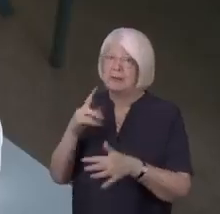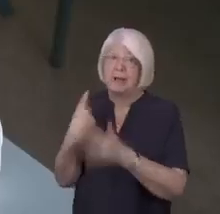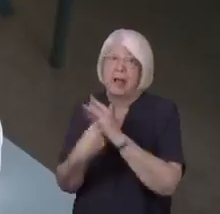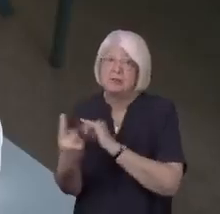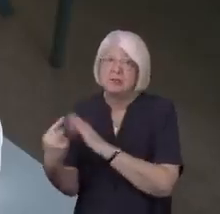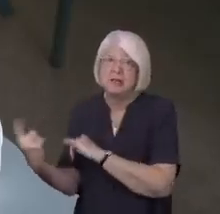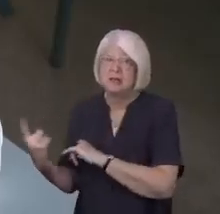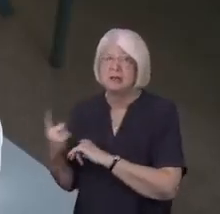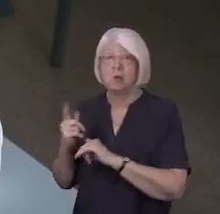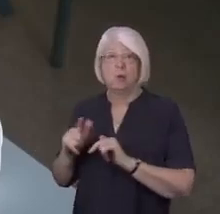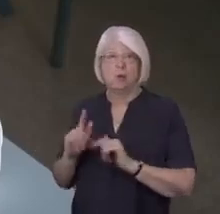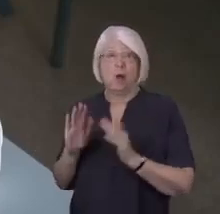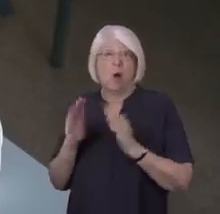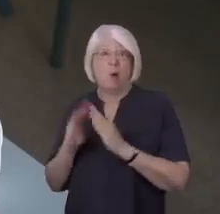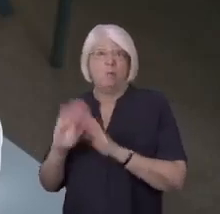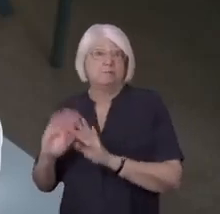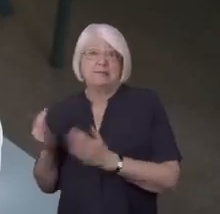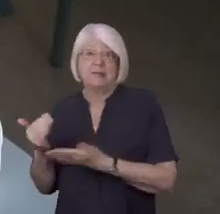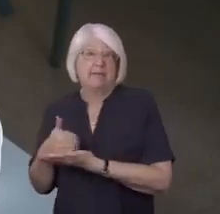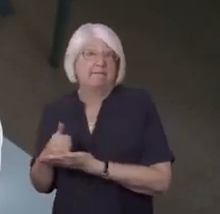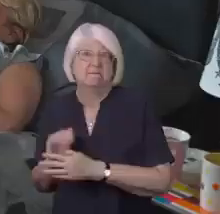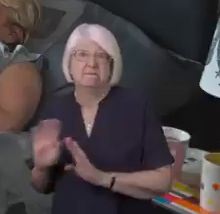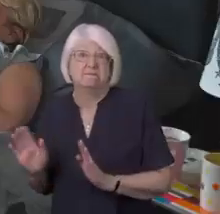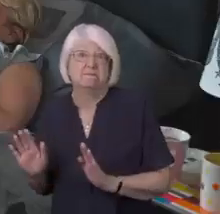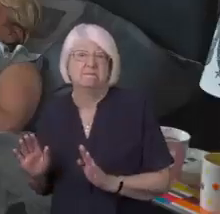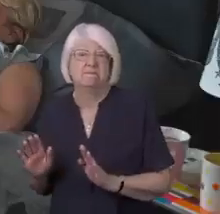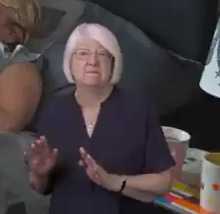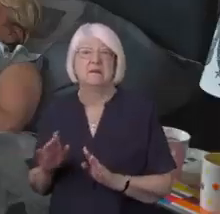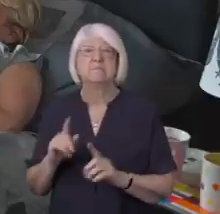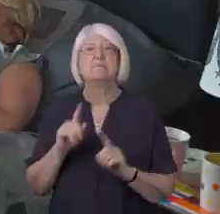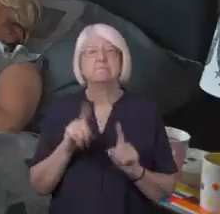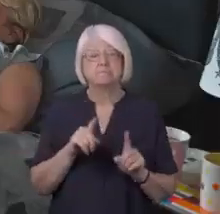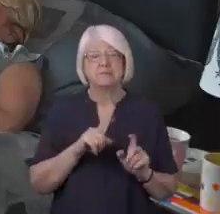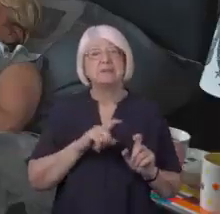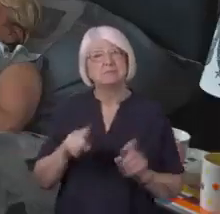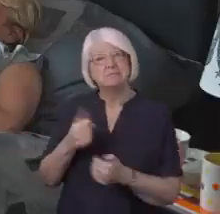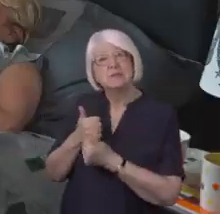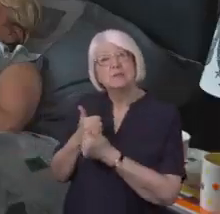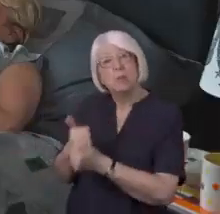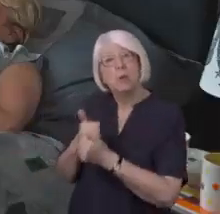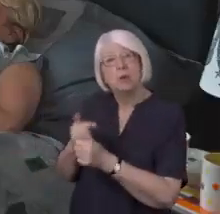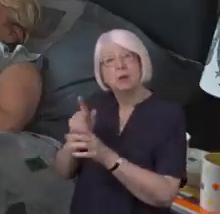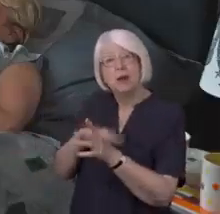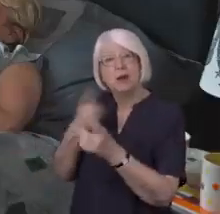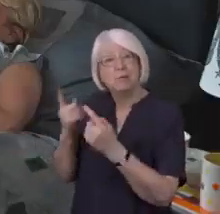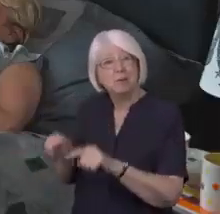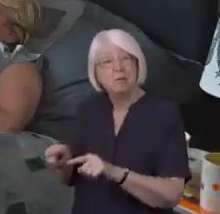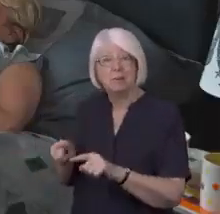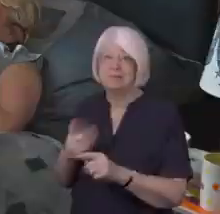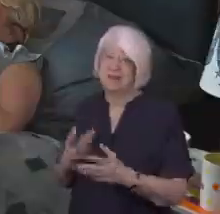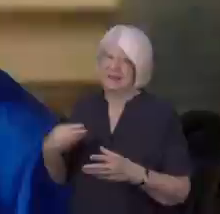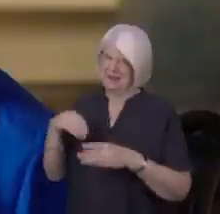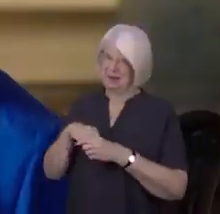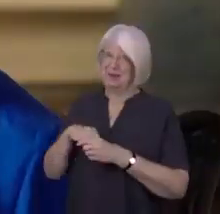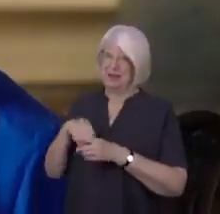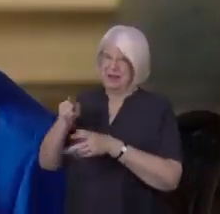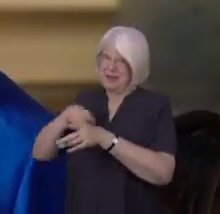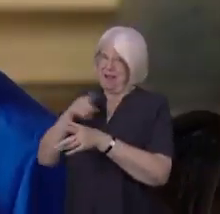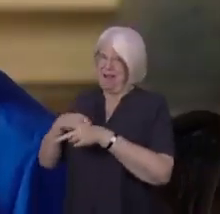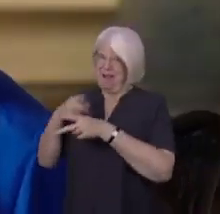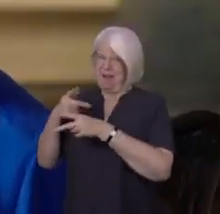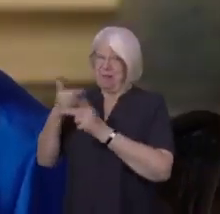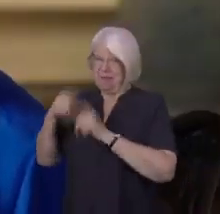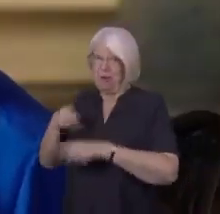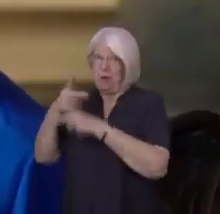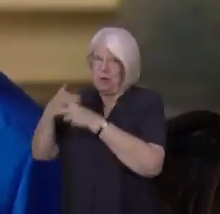or unsafe at home, and continuing to support young people, including young carers,